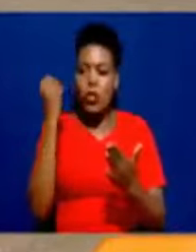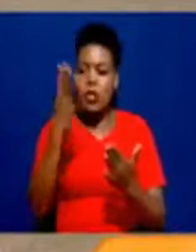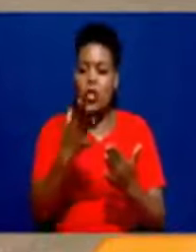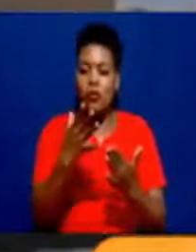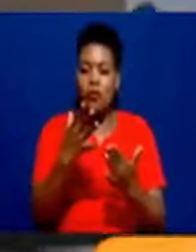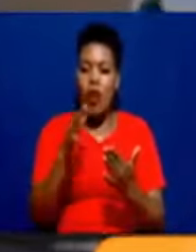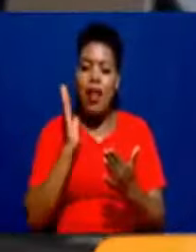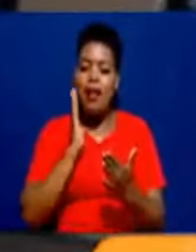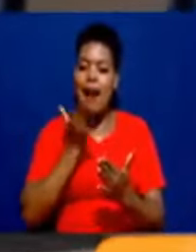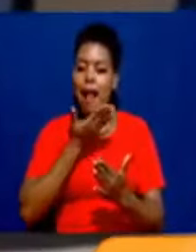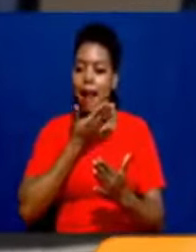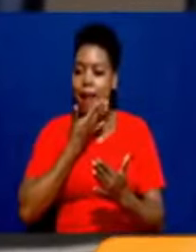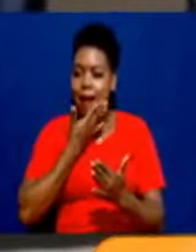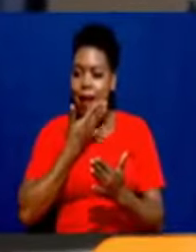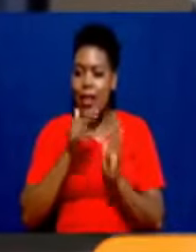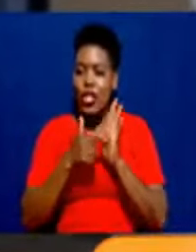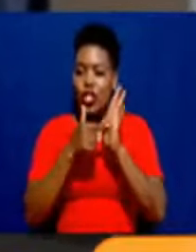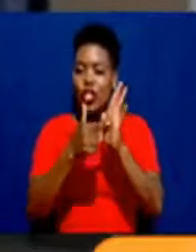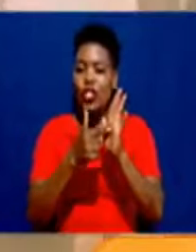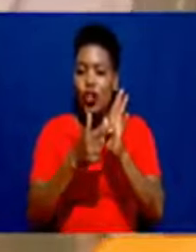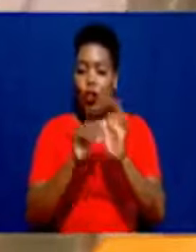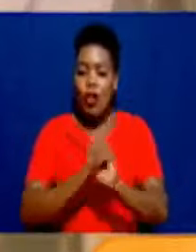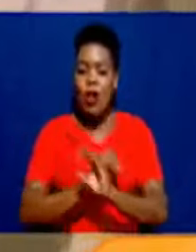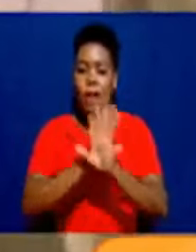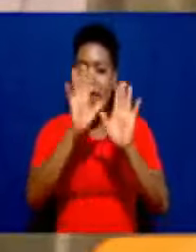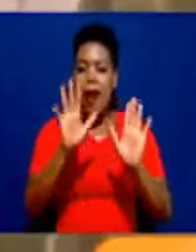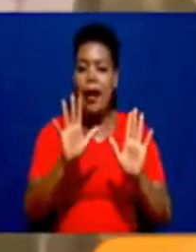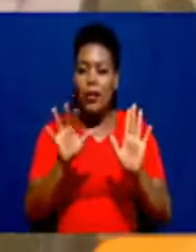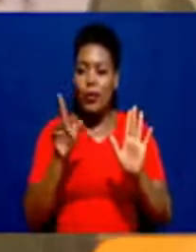tint, bringing in the required brightness.